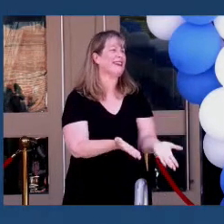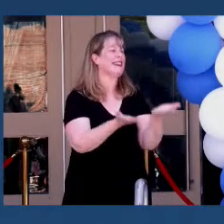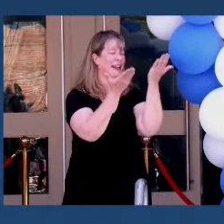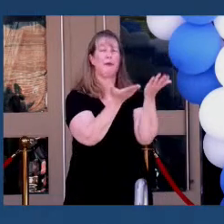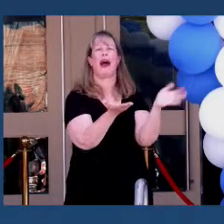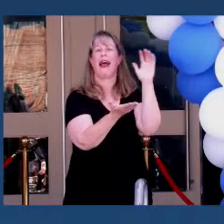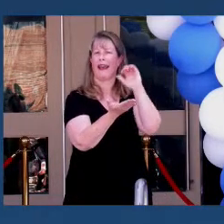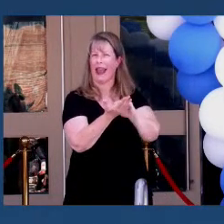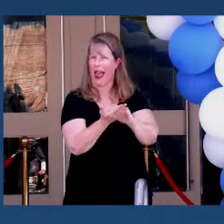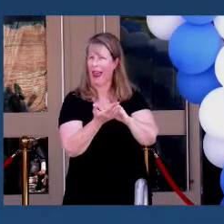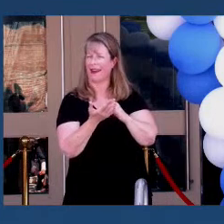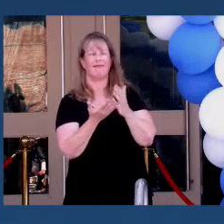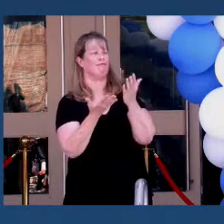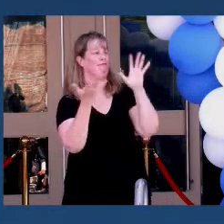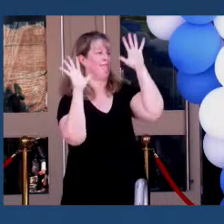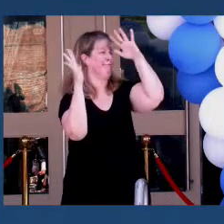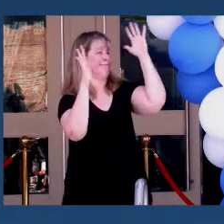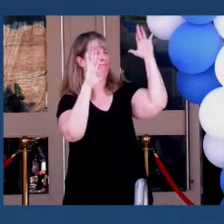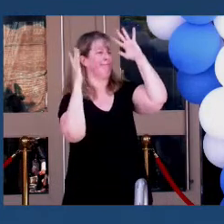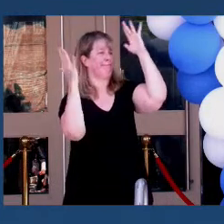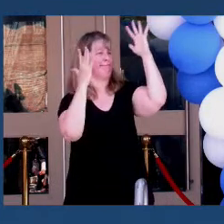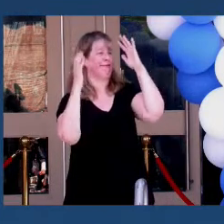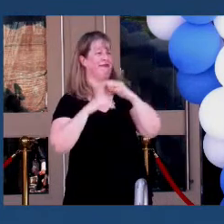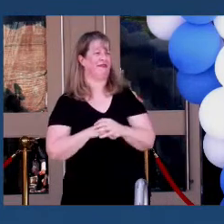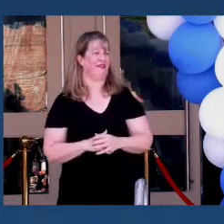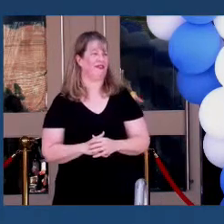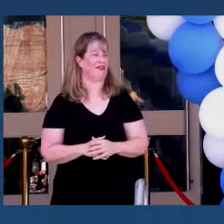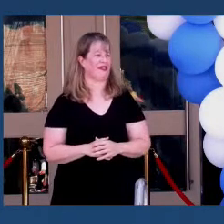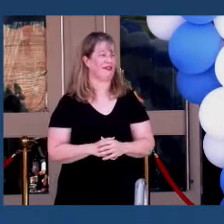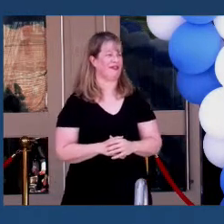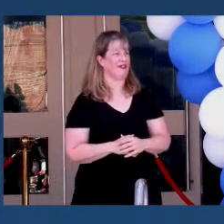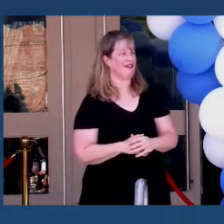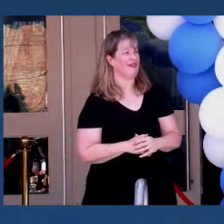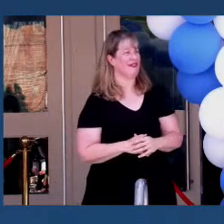and let us give you the thanks that we should.